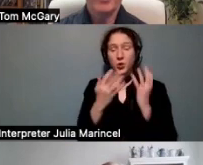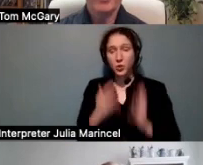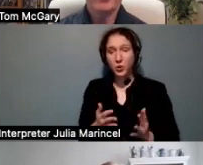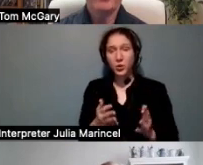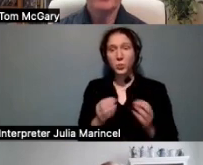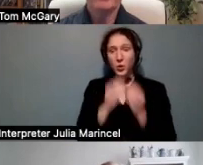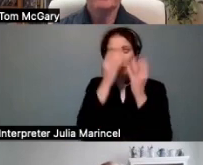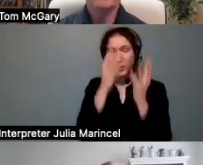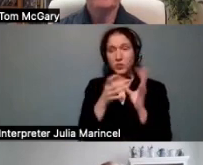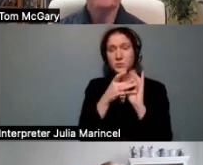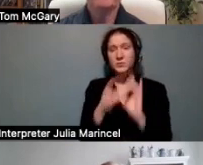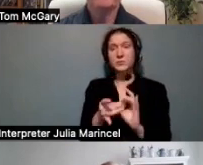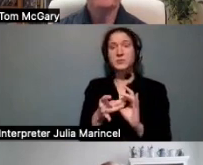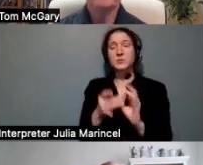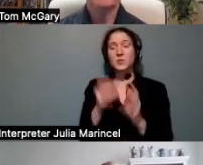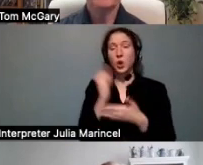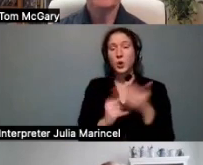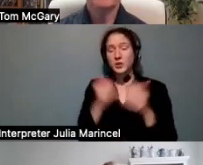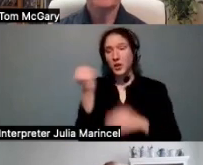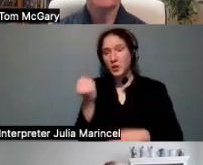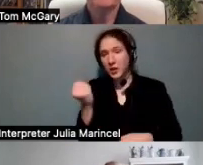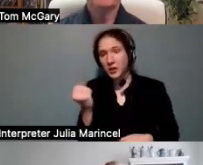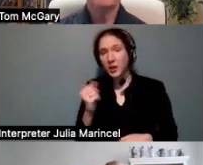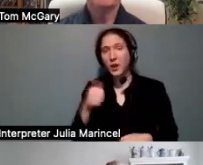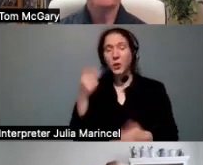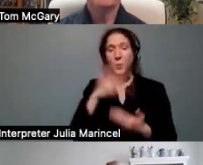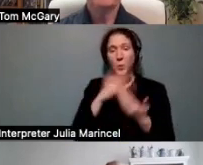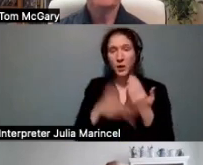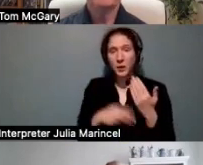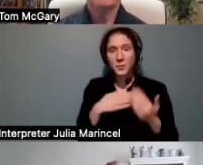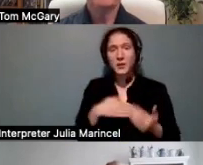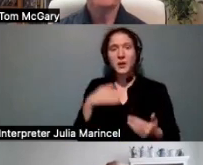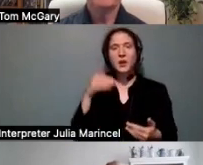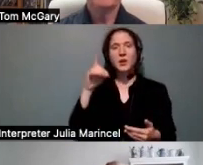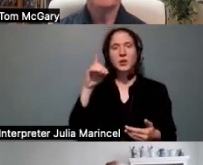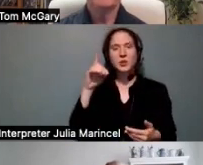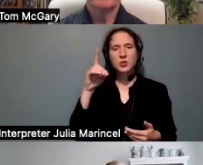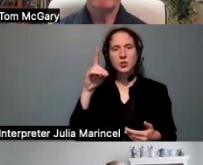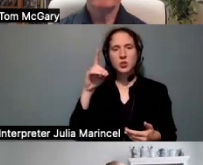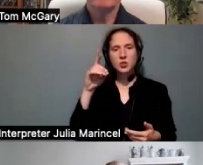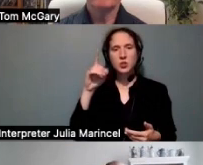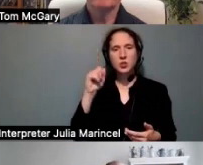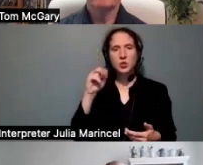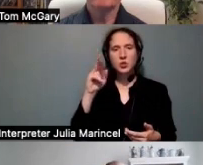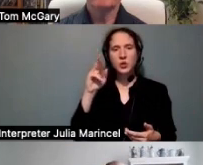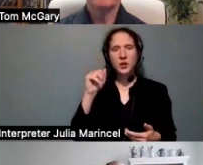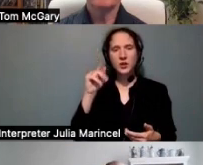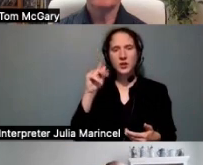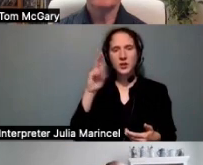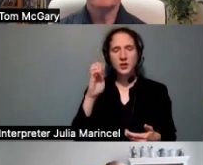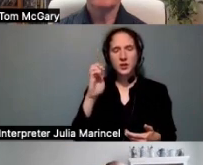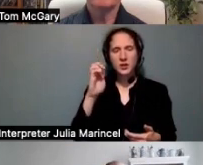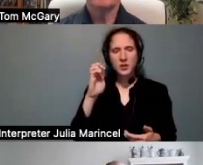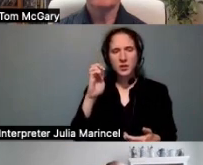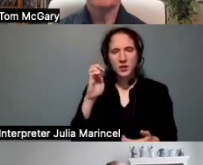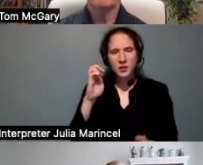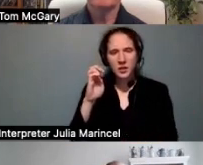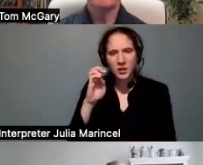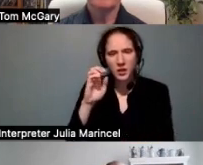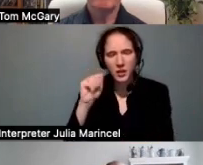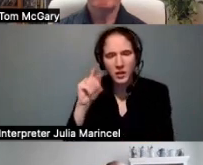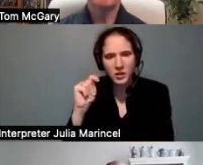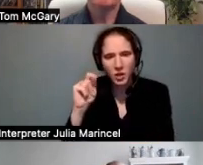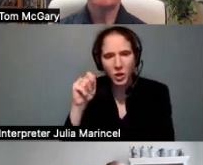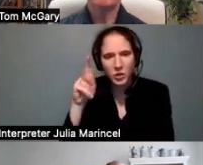Arts Saturdays or other programs, please email us at drakeatarts@gmail.com or visit our website,